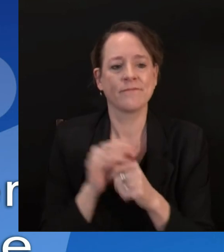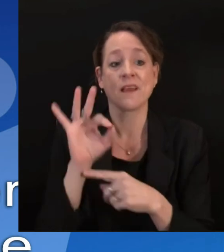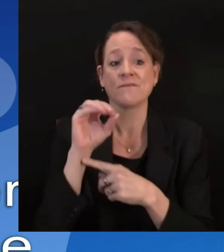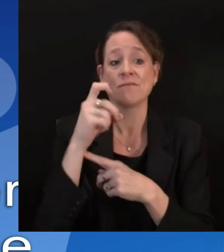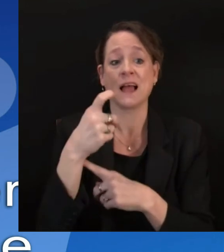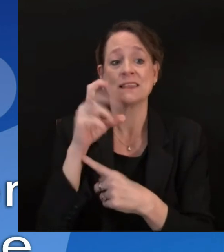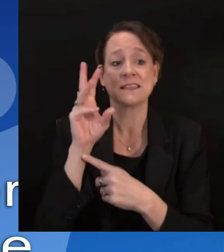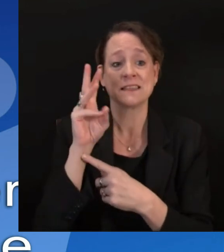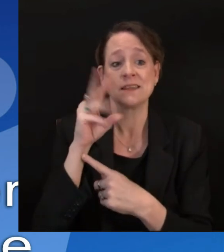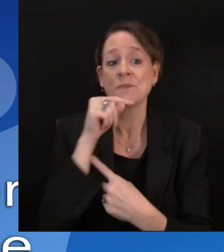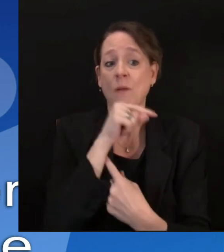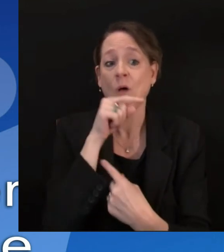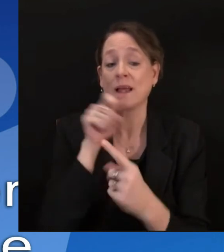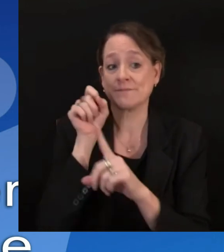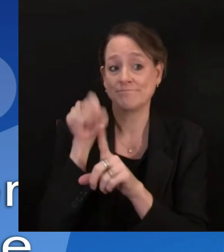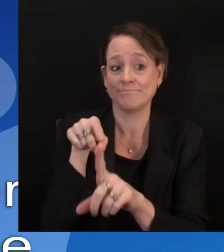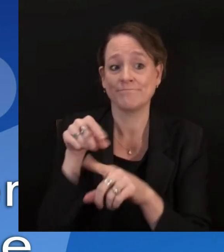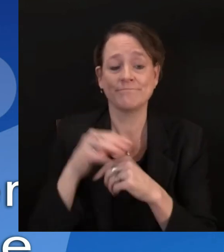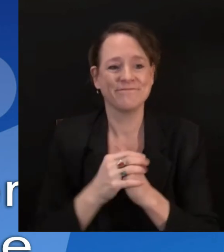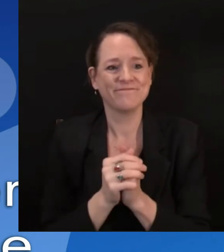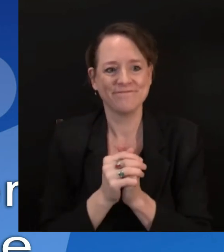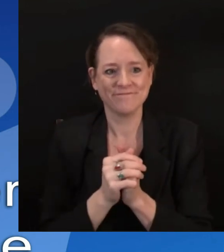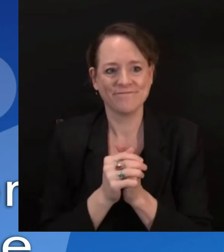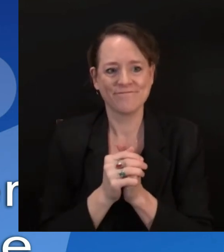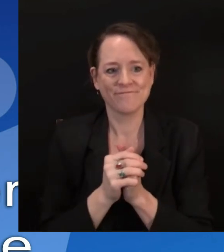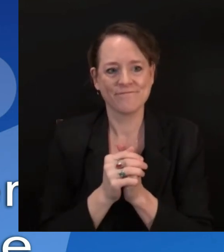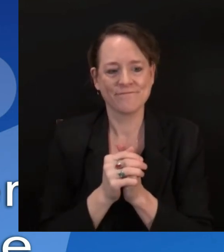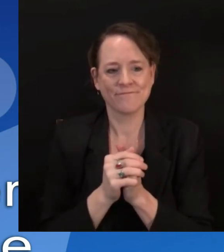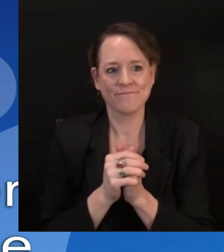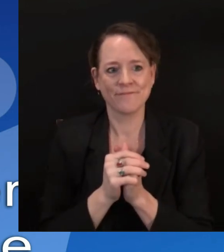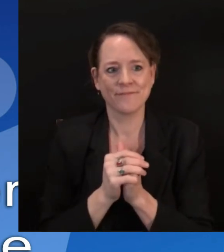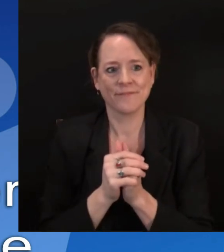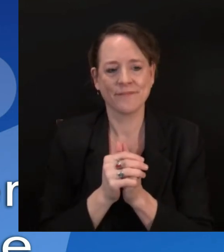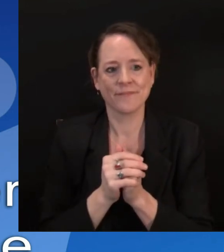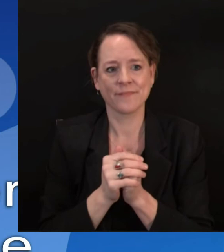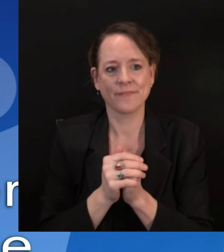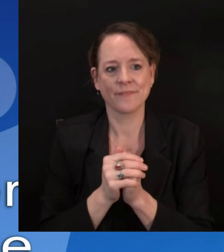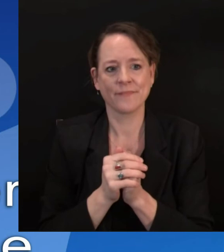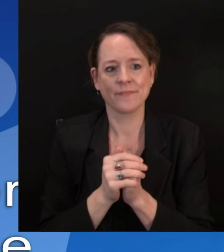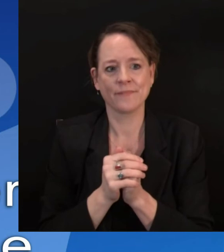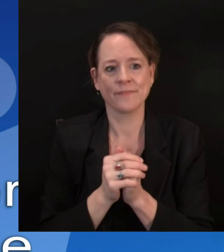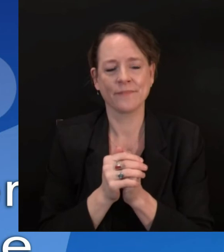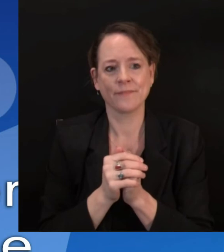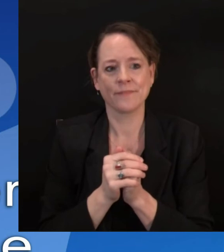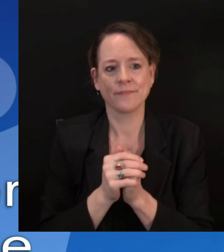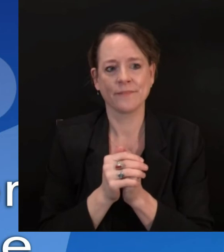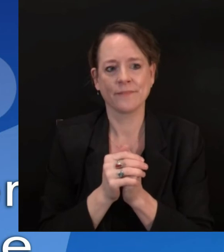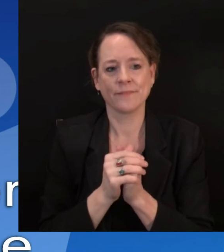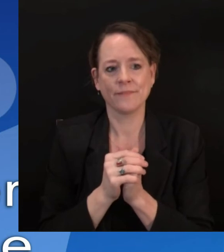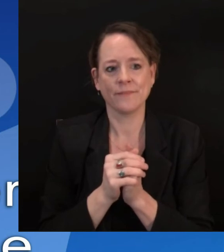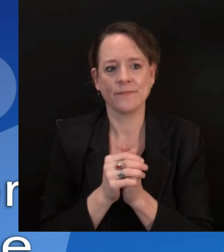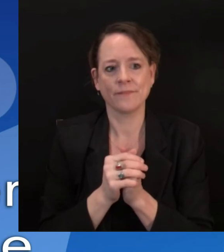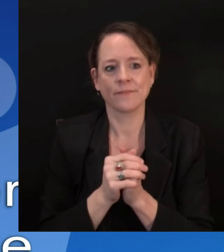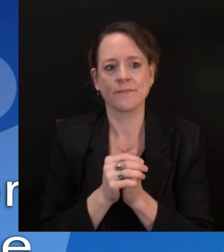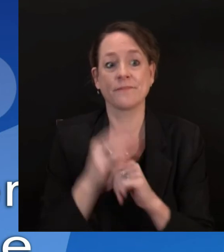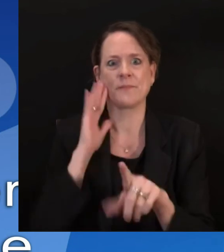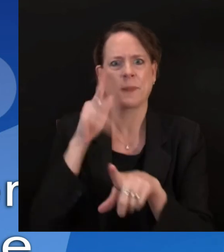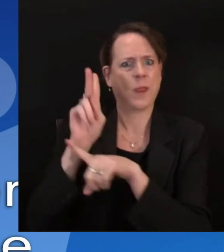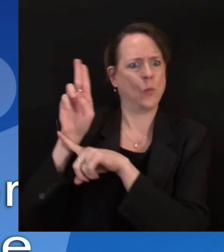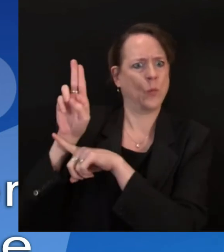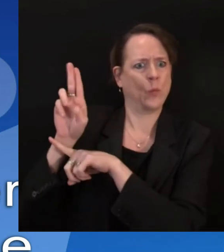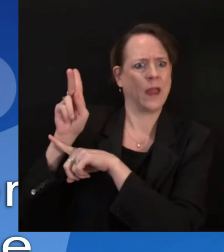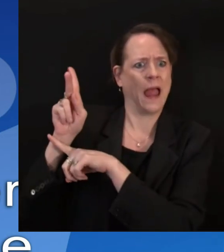Hi, good afternoon. Is the state screening for this new strain of COVID-19 that's hitting the United Kingdom right now? And if so,